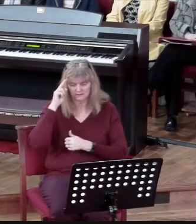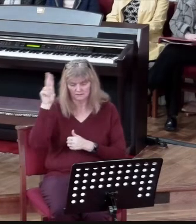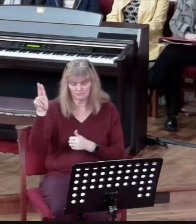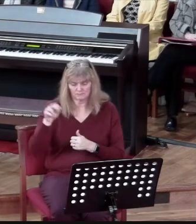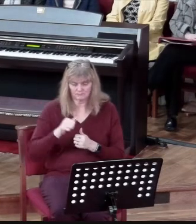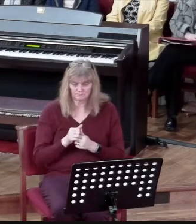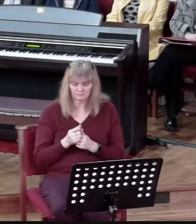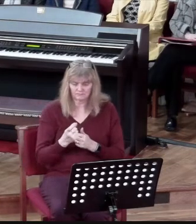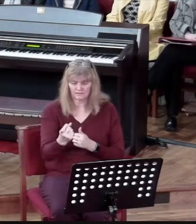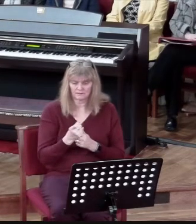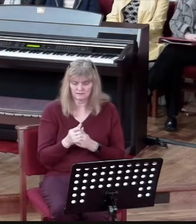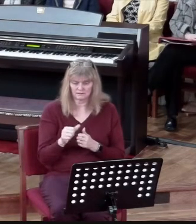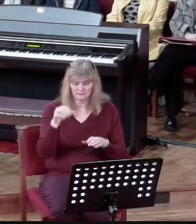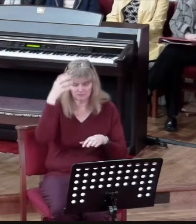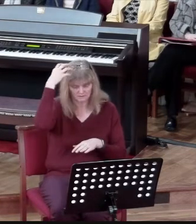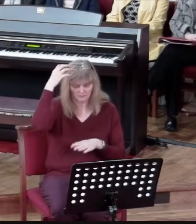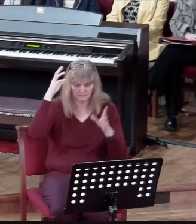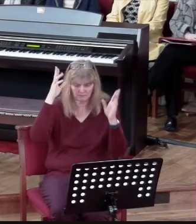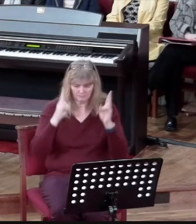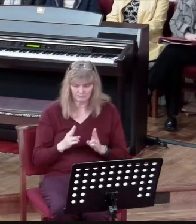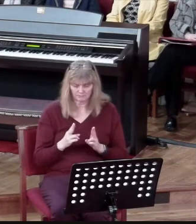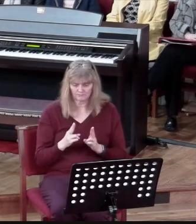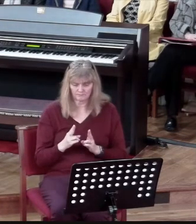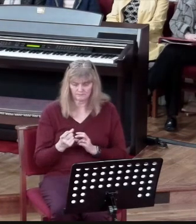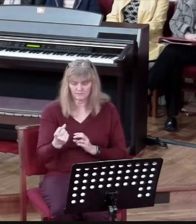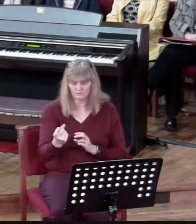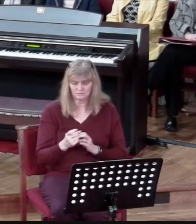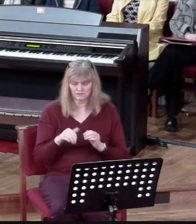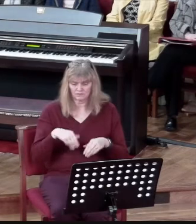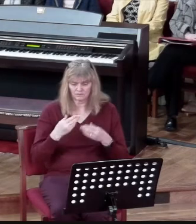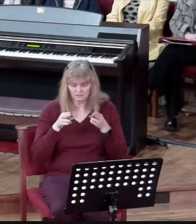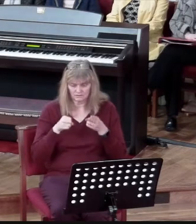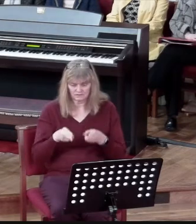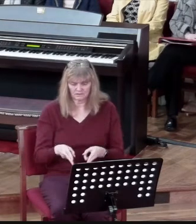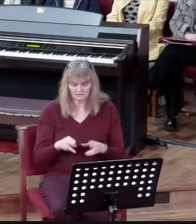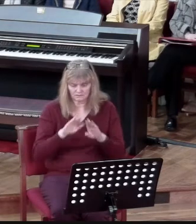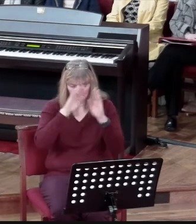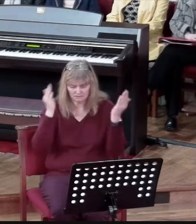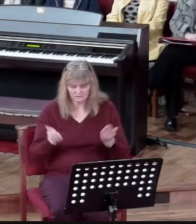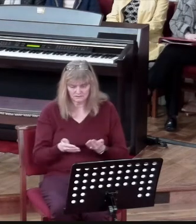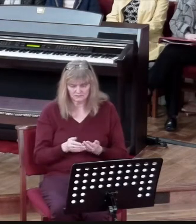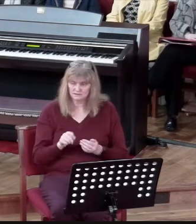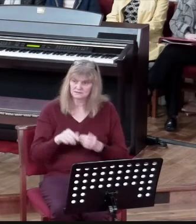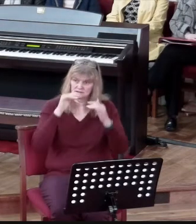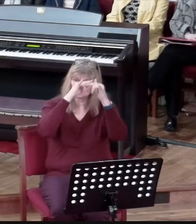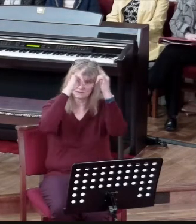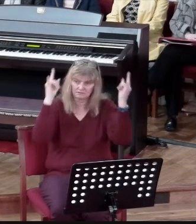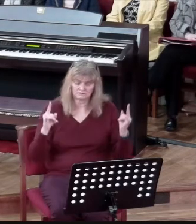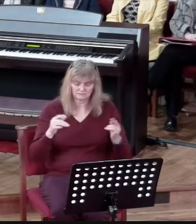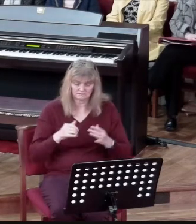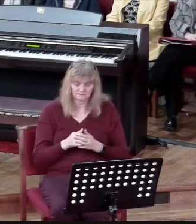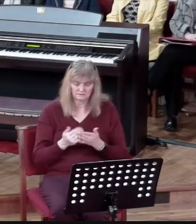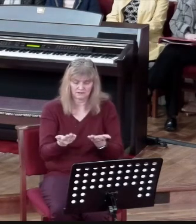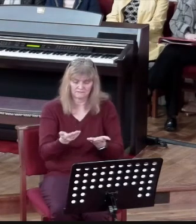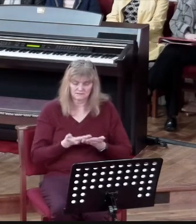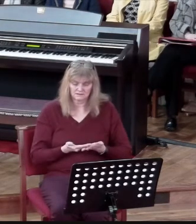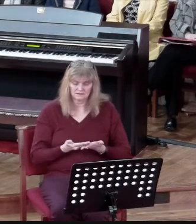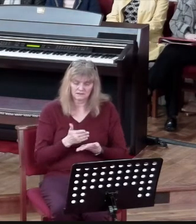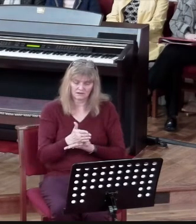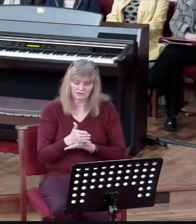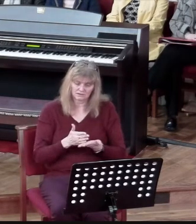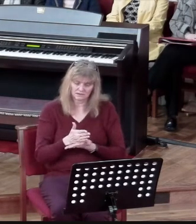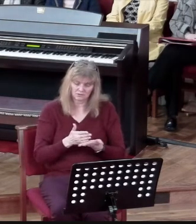thy name. Thy kingdom come, thy will be done on earth as it is in heaven. Give us